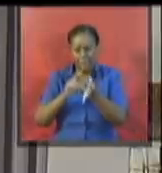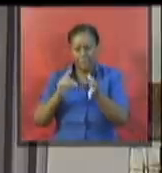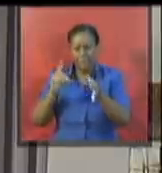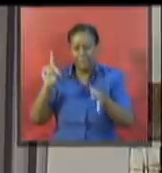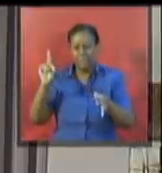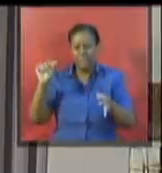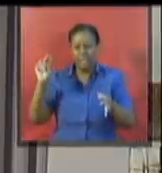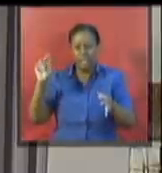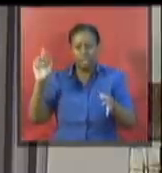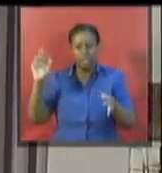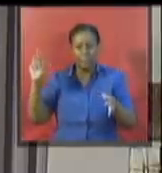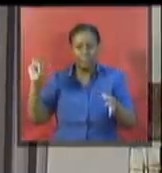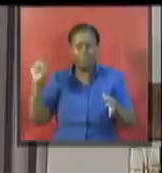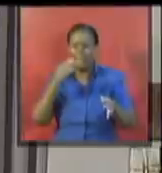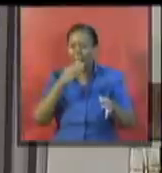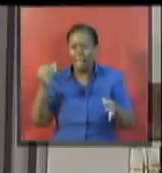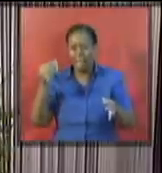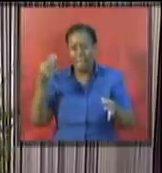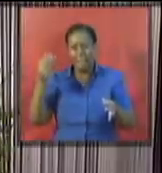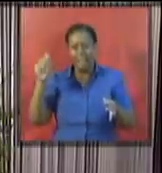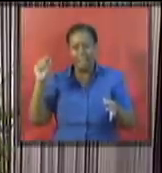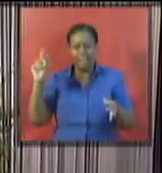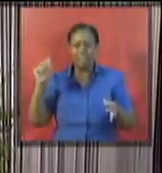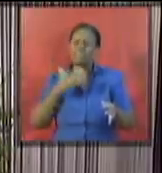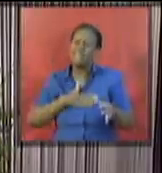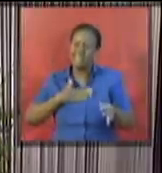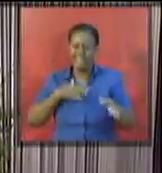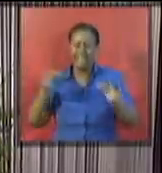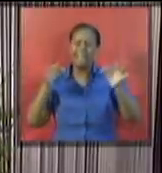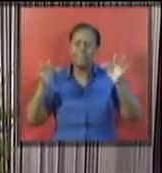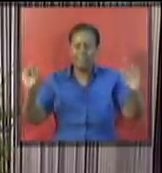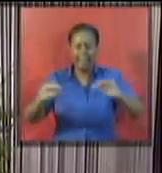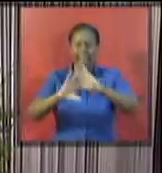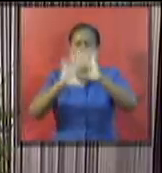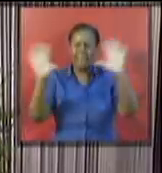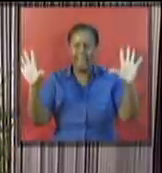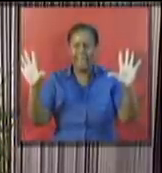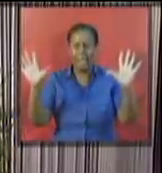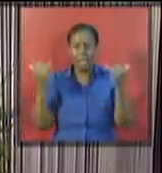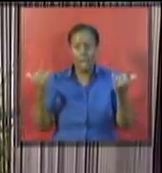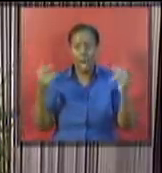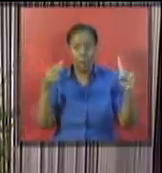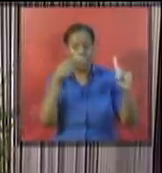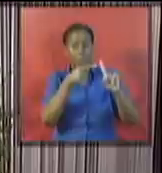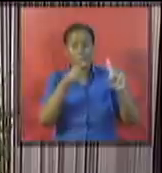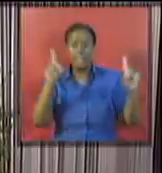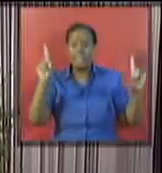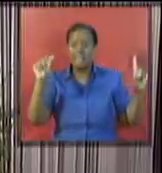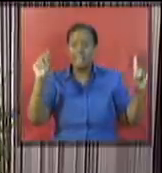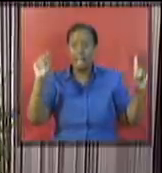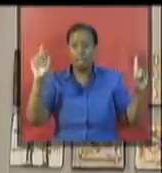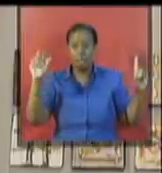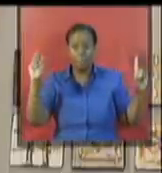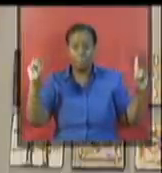please speak to this issue. Well, before I pass on to Dr. Hines, I'd just like to say that